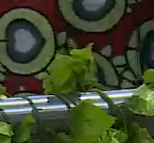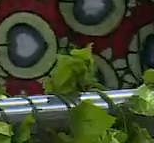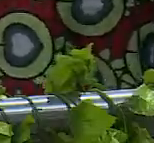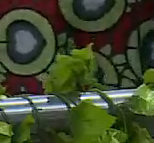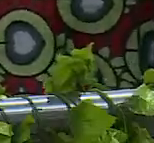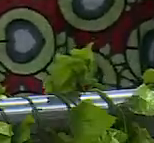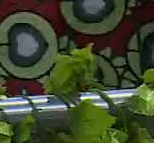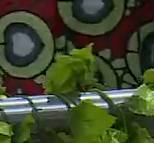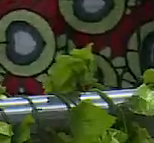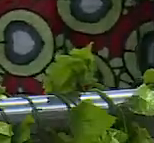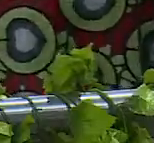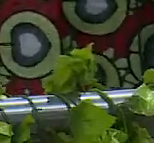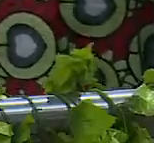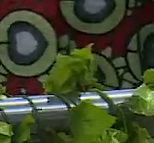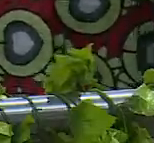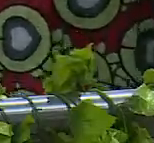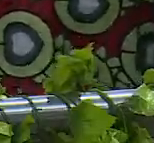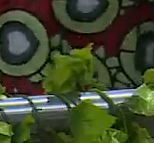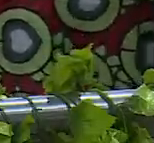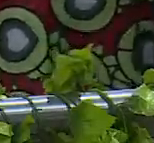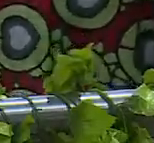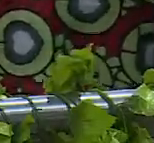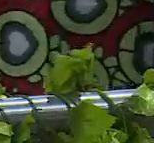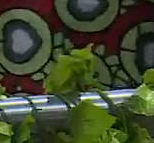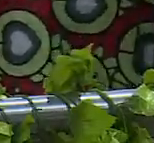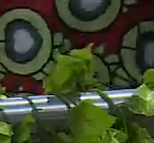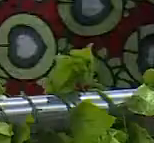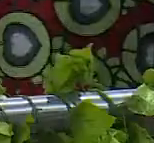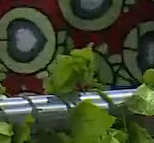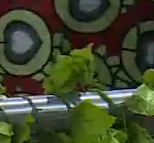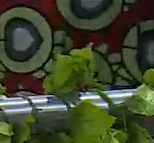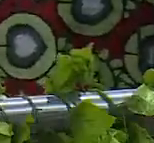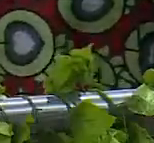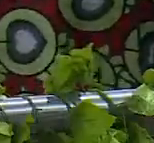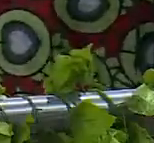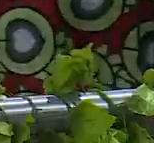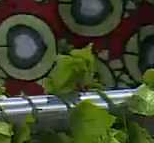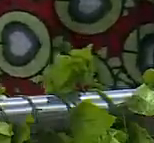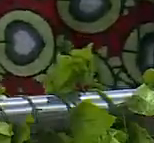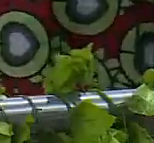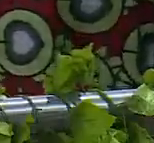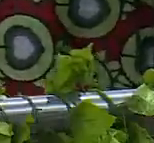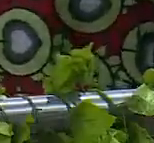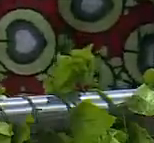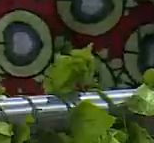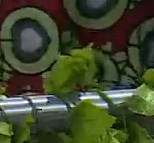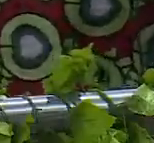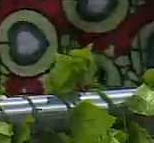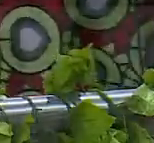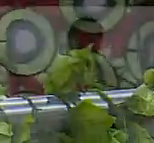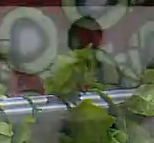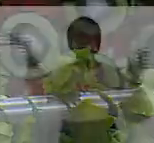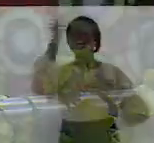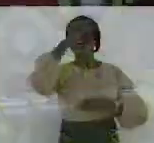praise praise open your mouth and praise wave your hands